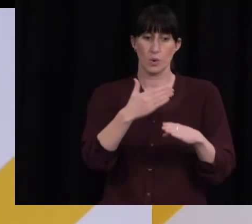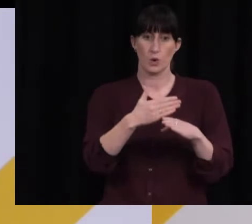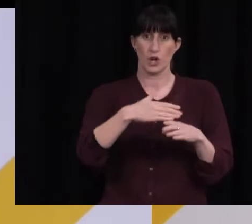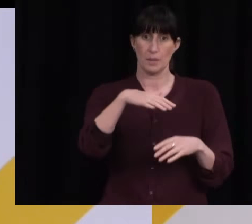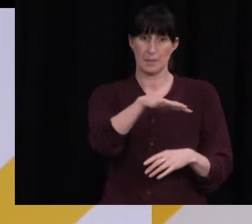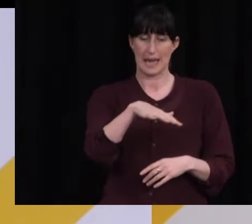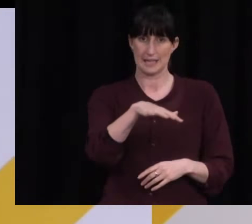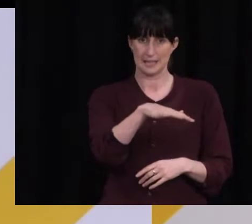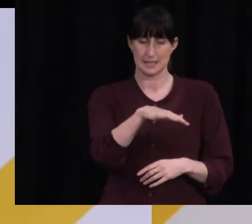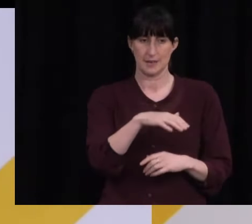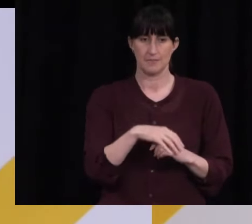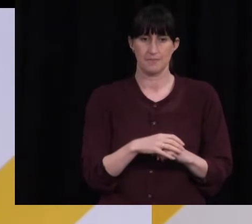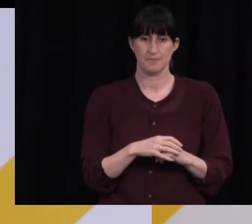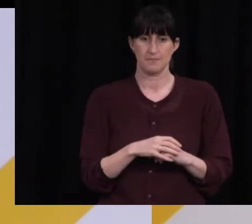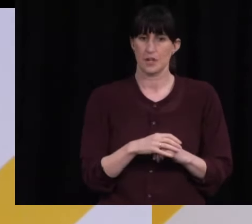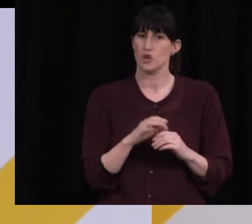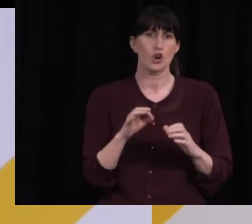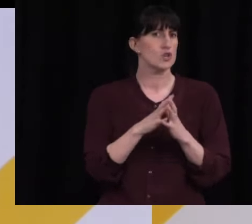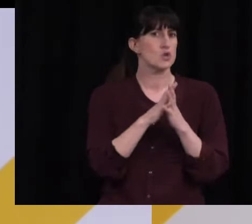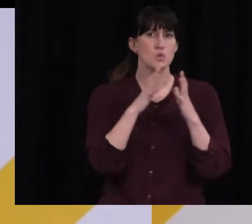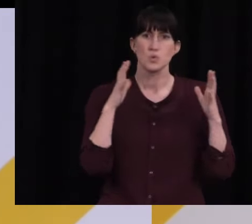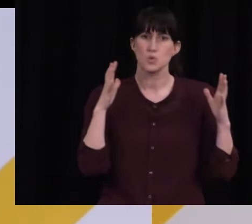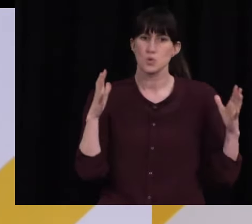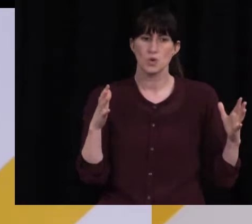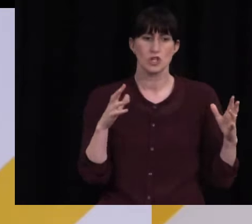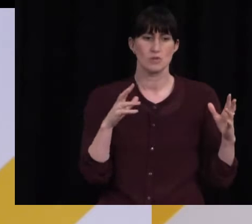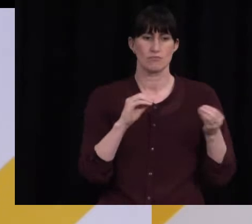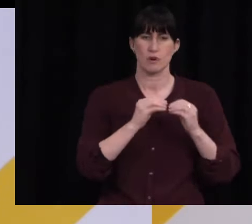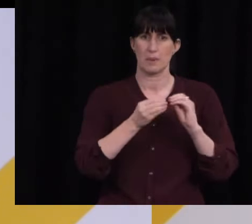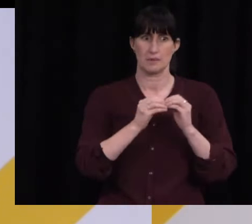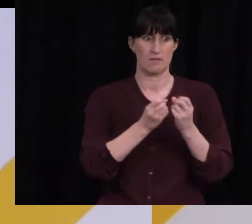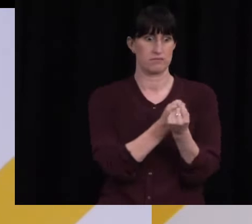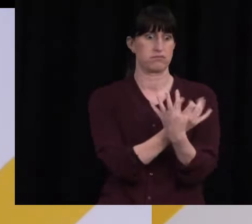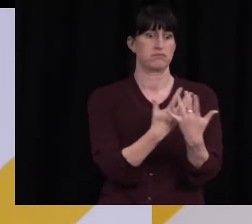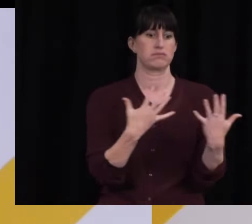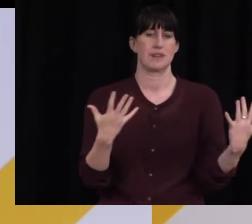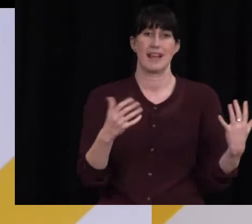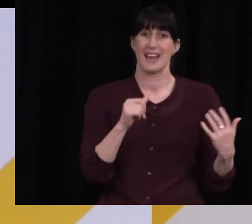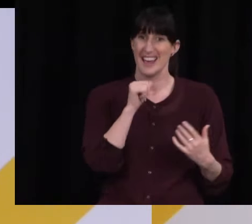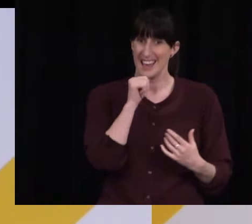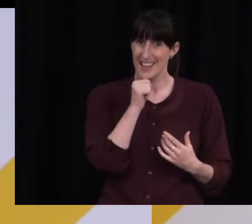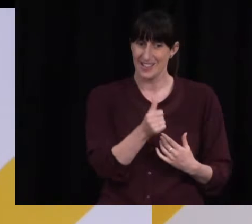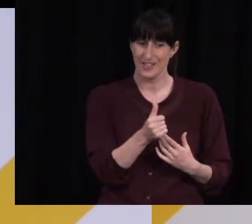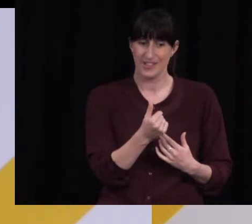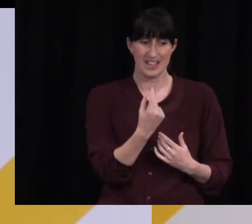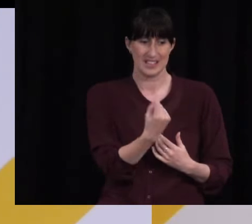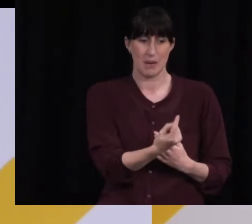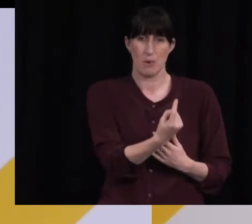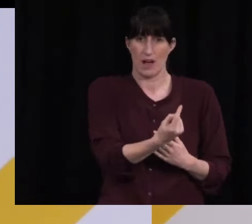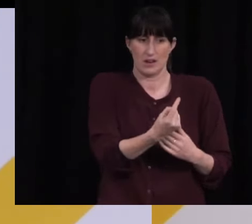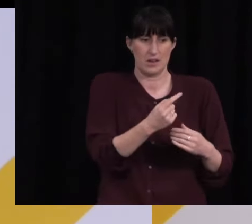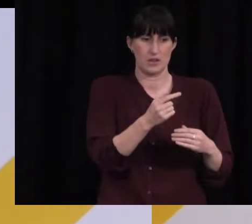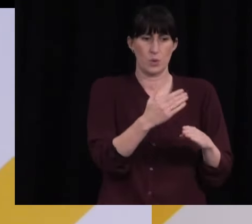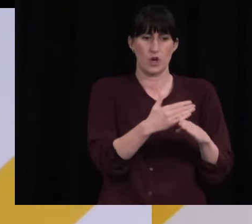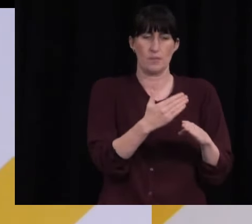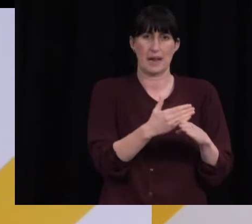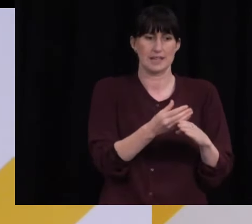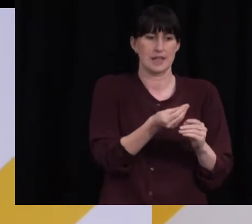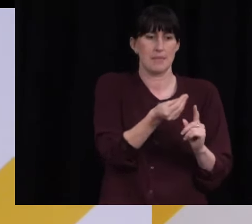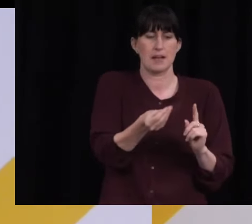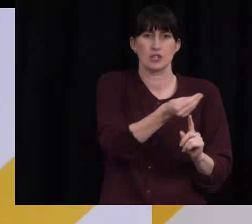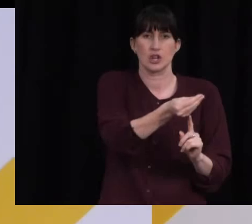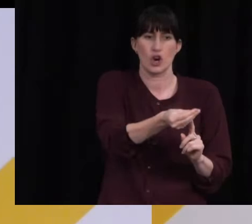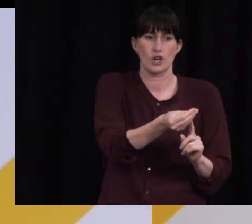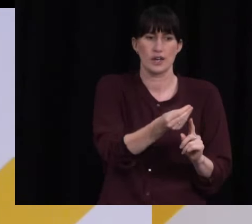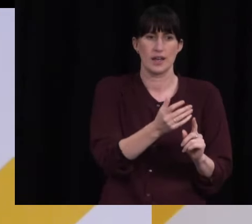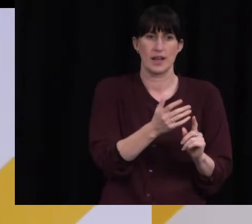scale issues within those essential workplaces where we have had cases that have been contacts who have had transmission within a workplace. One of the bigger issues